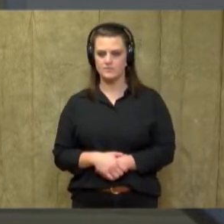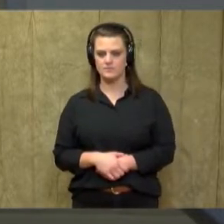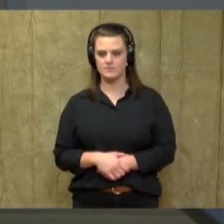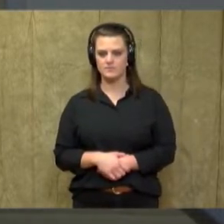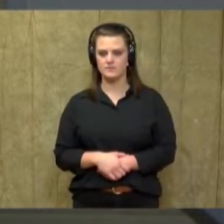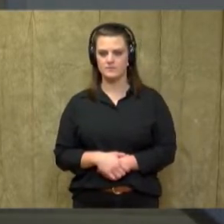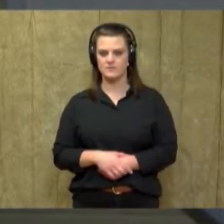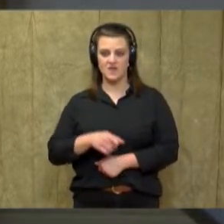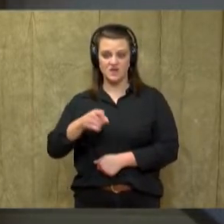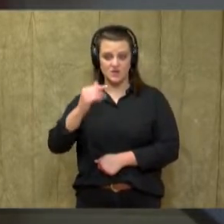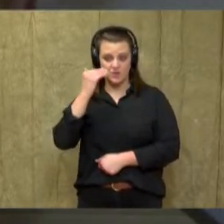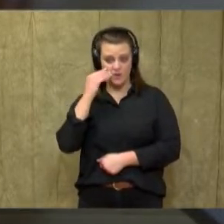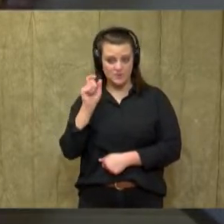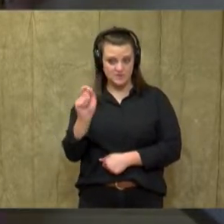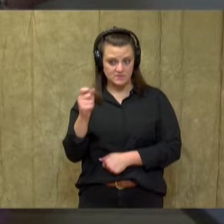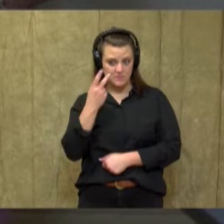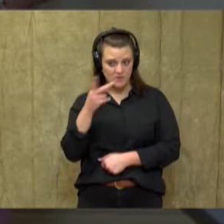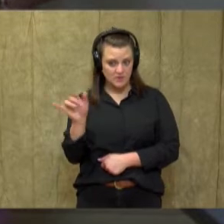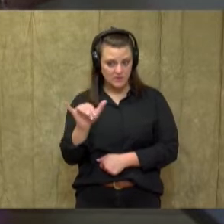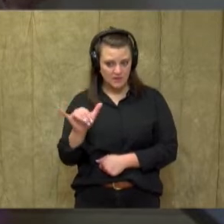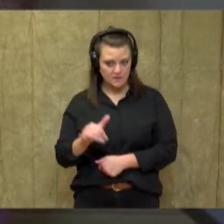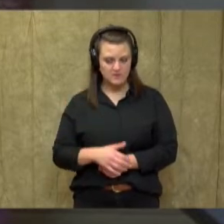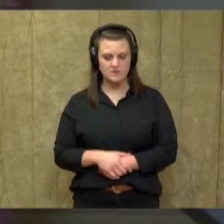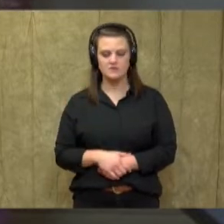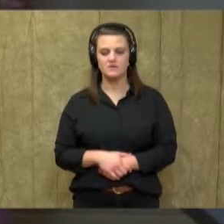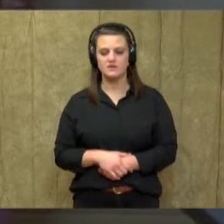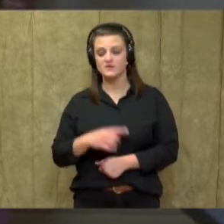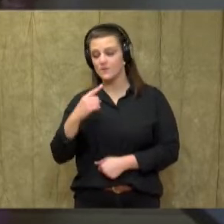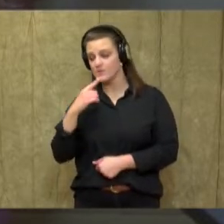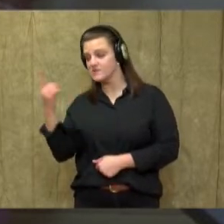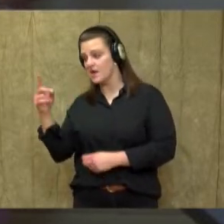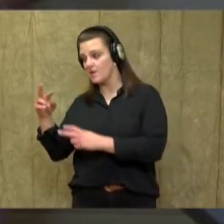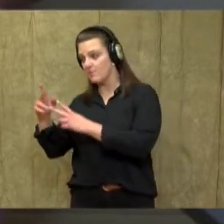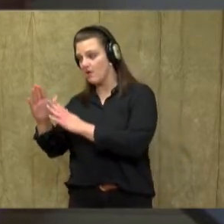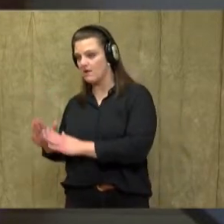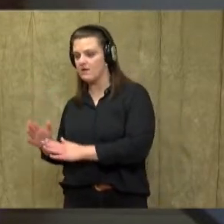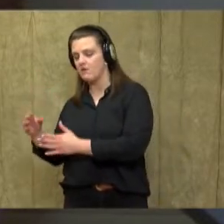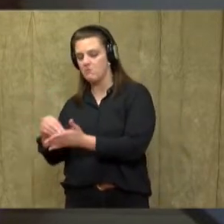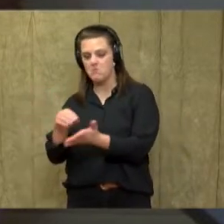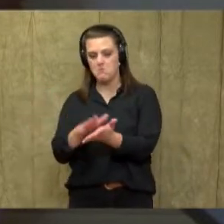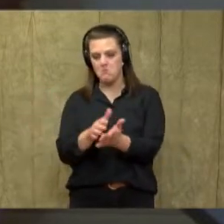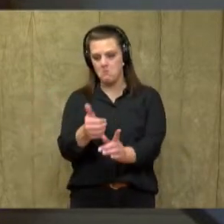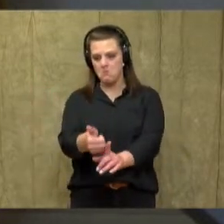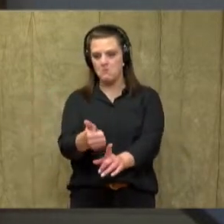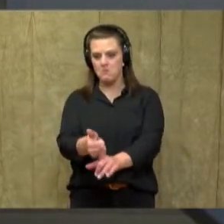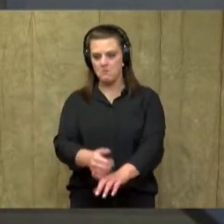And do you know what the decimal would look like? Tell your partner, write it down.